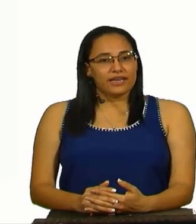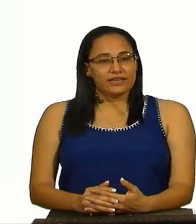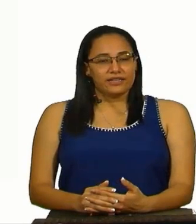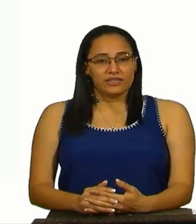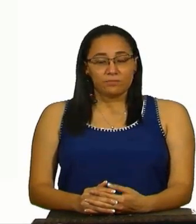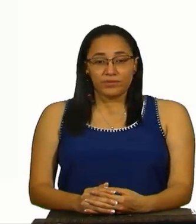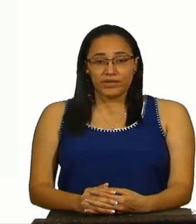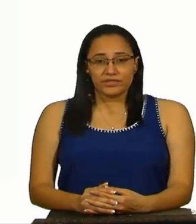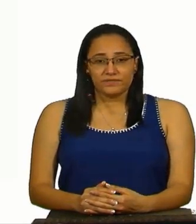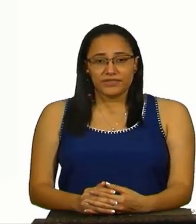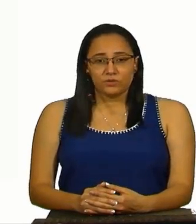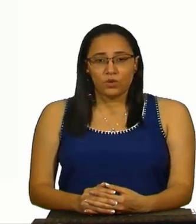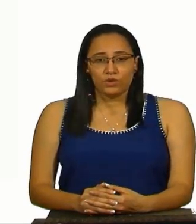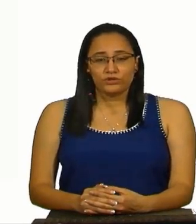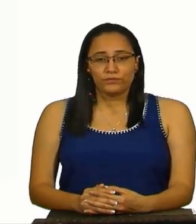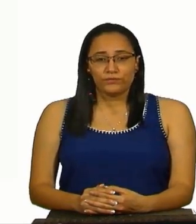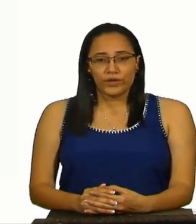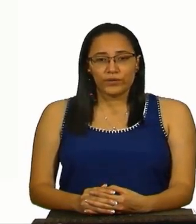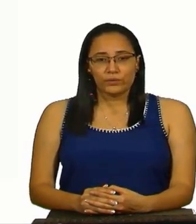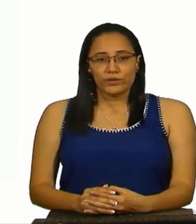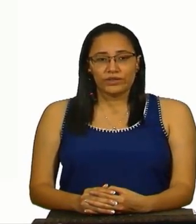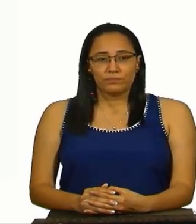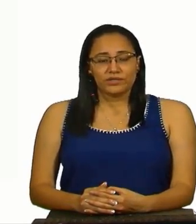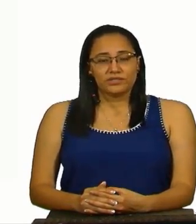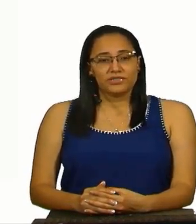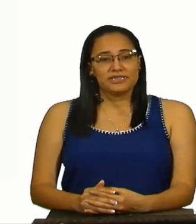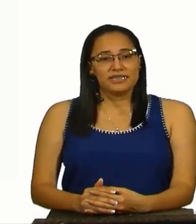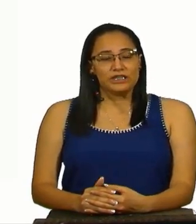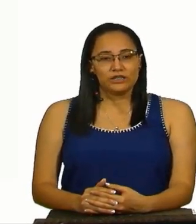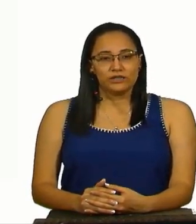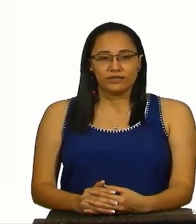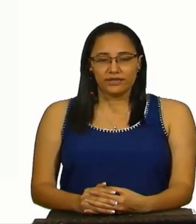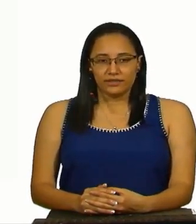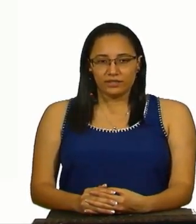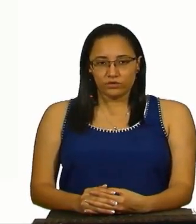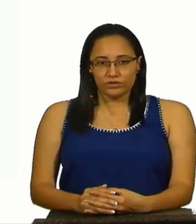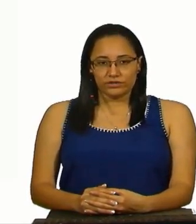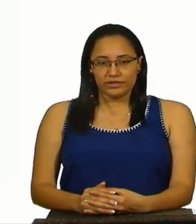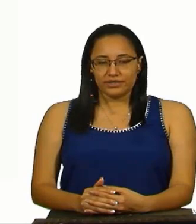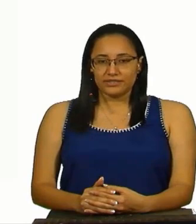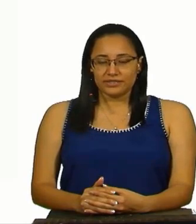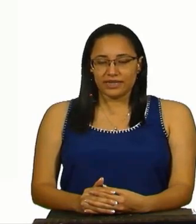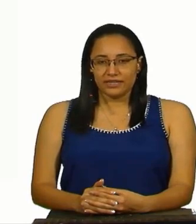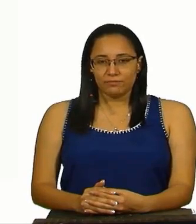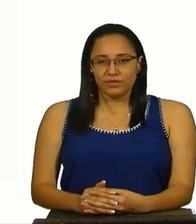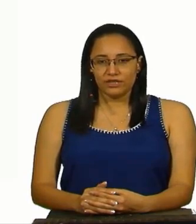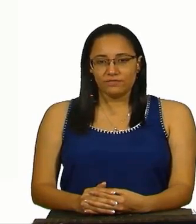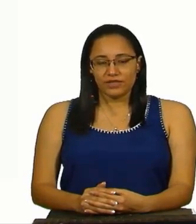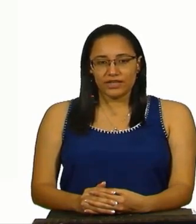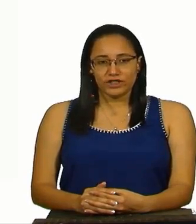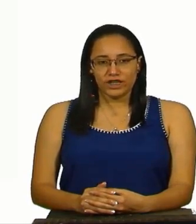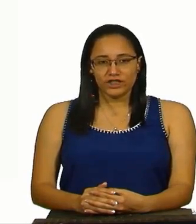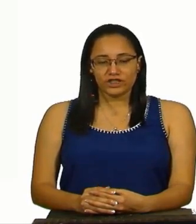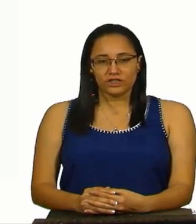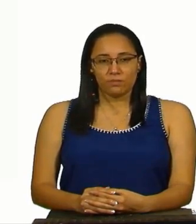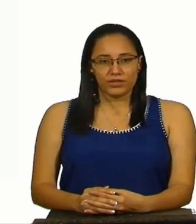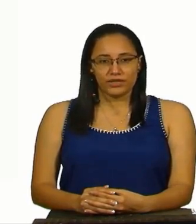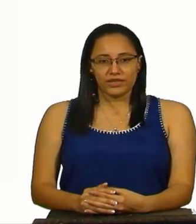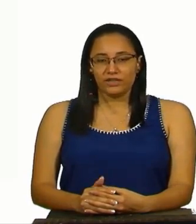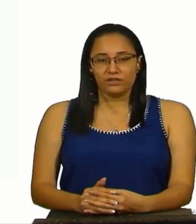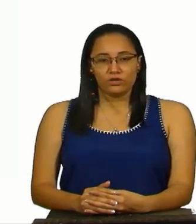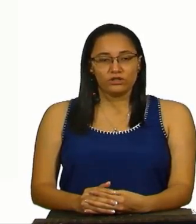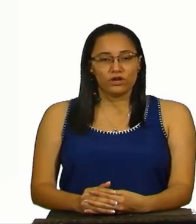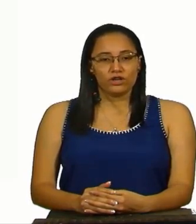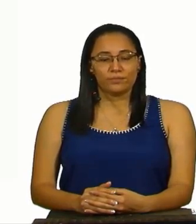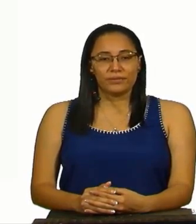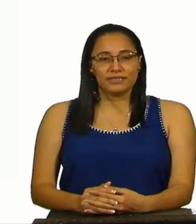of let in the imperative is also frequent when the person is included in the order. In this case, the meaning of let changes completely.